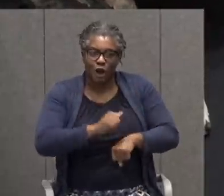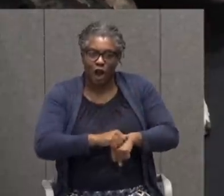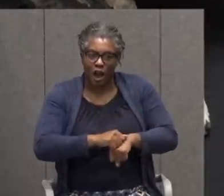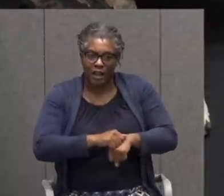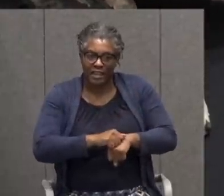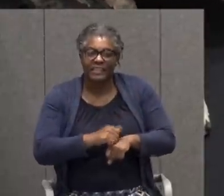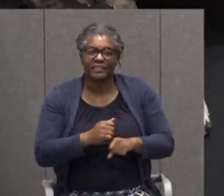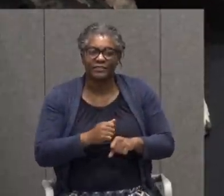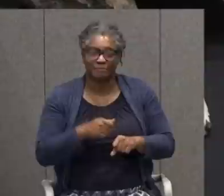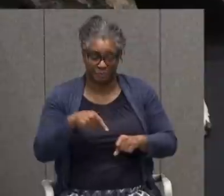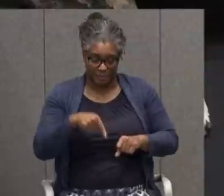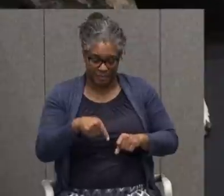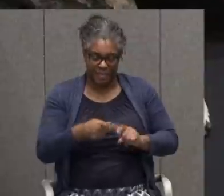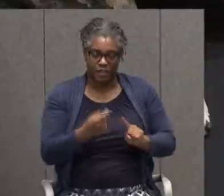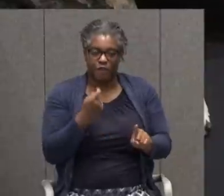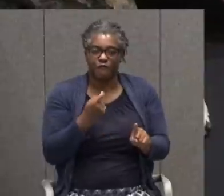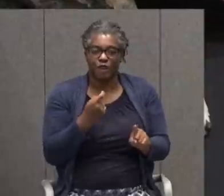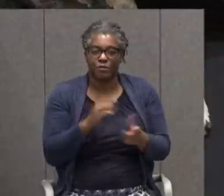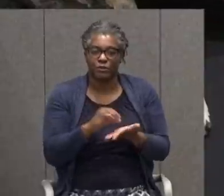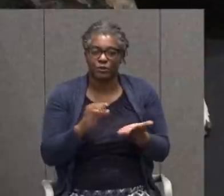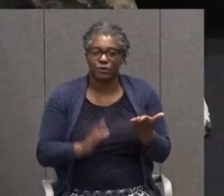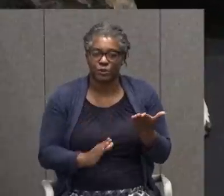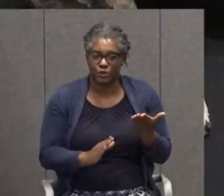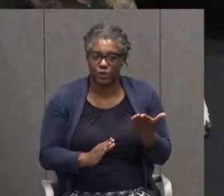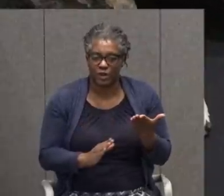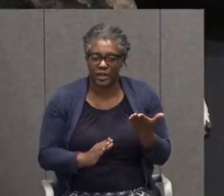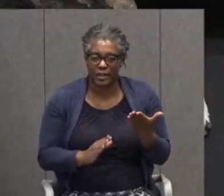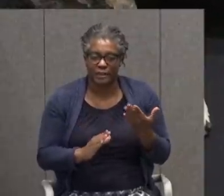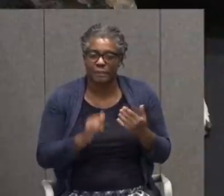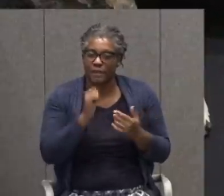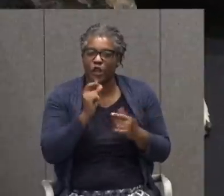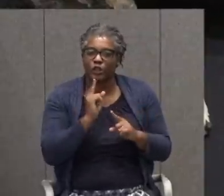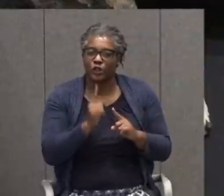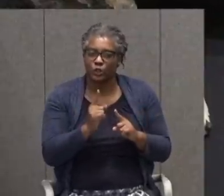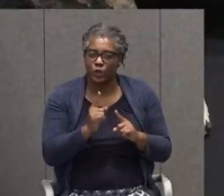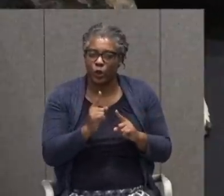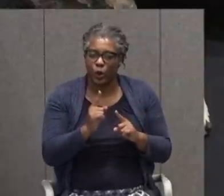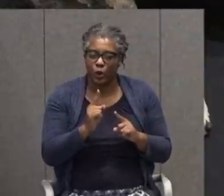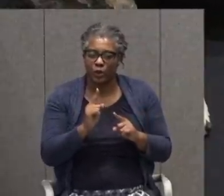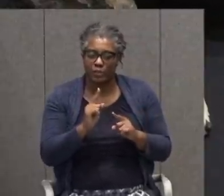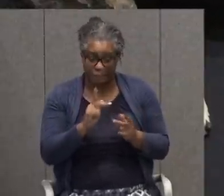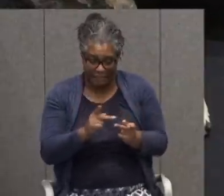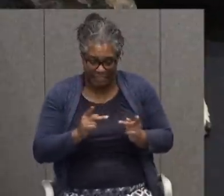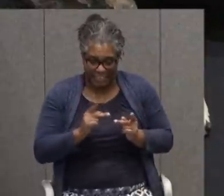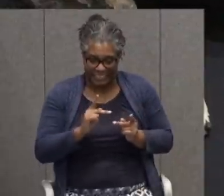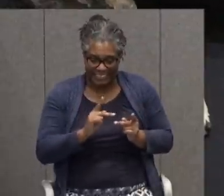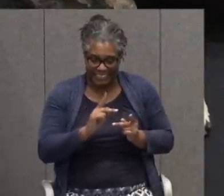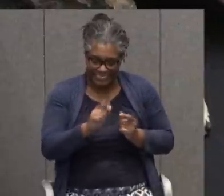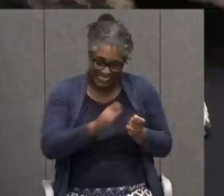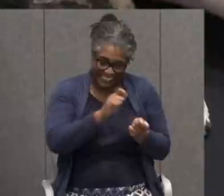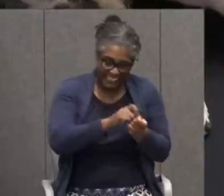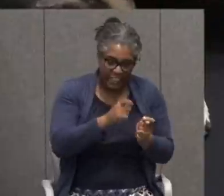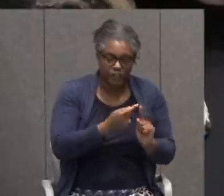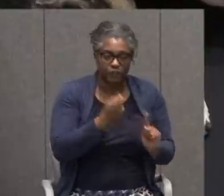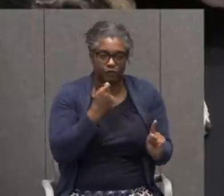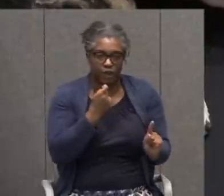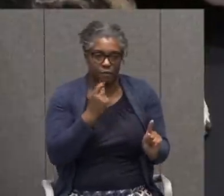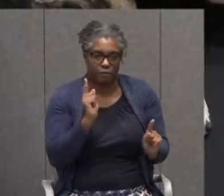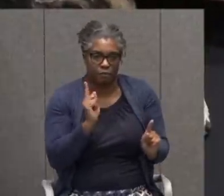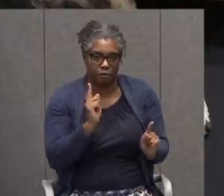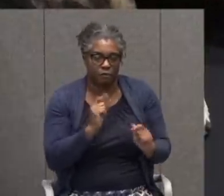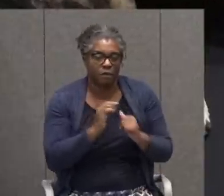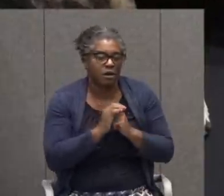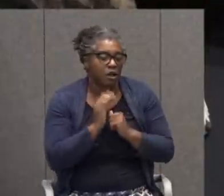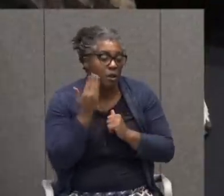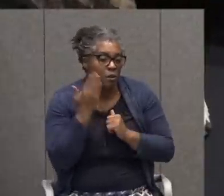but it's interesting because the fish has some interesting little legs or types of fins right